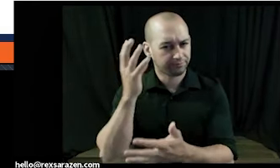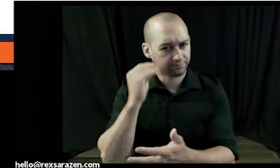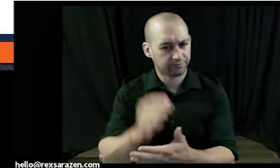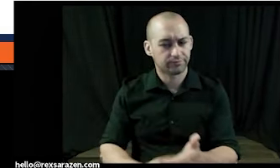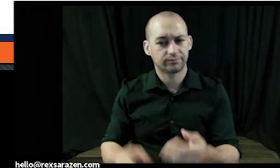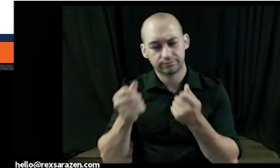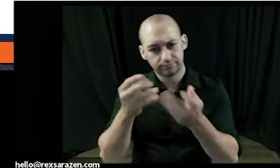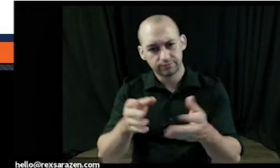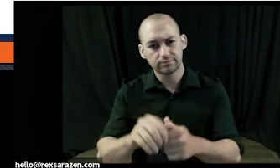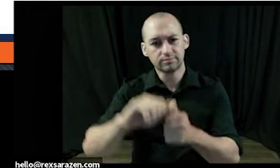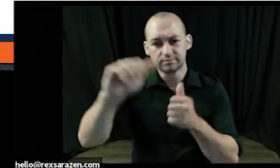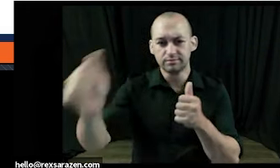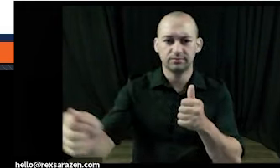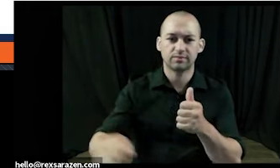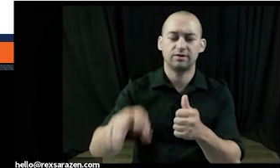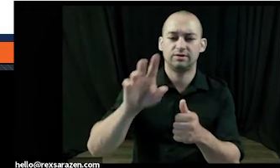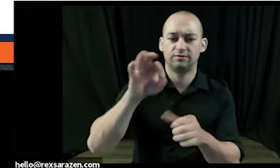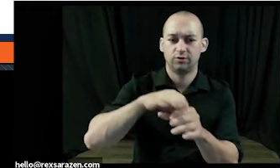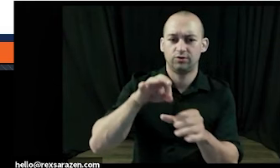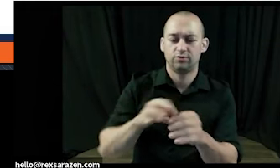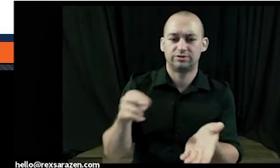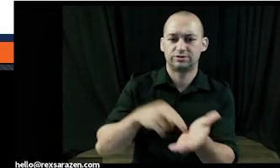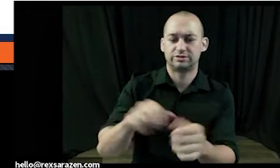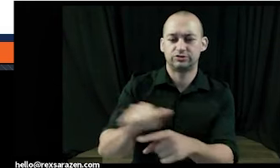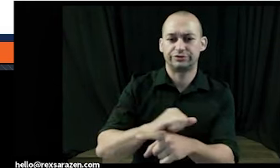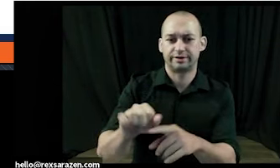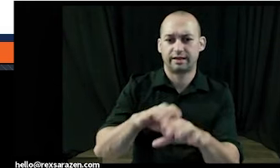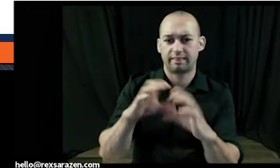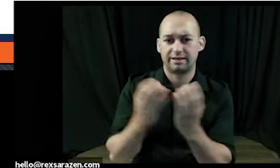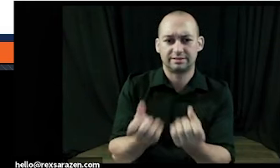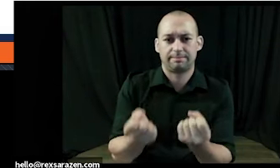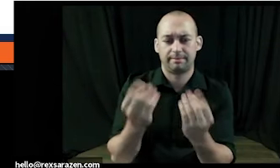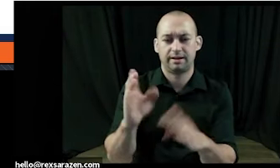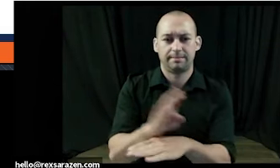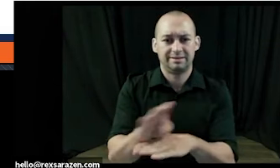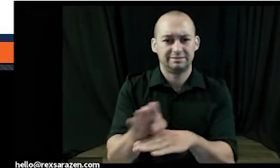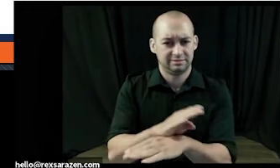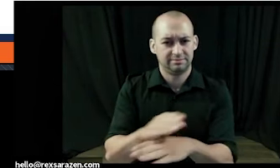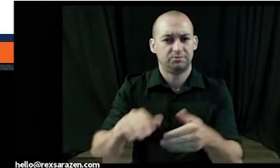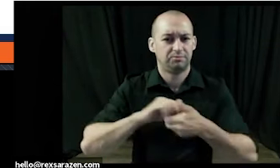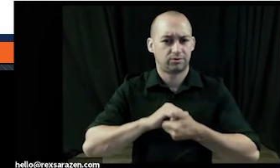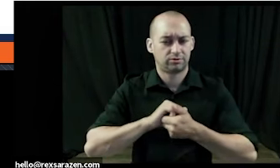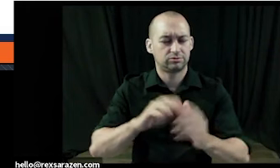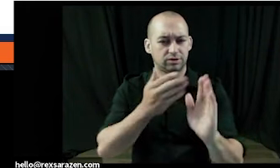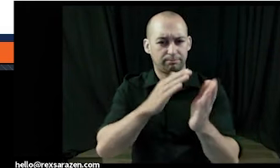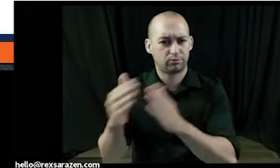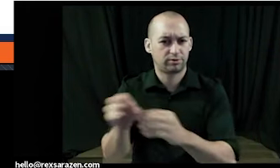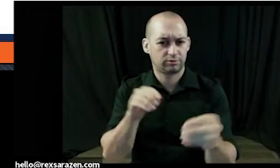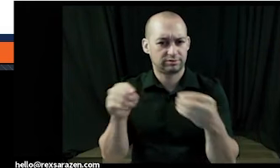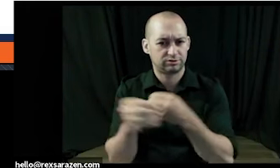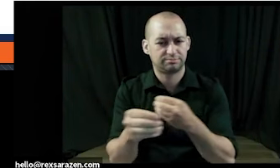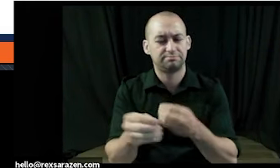We also provide virtual voter registration training classes to many business partners, community organizations, and